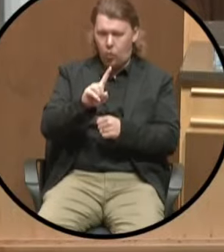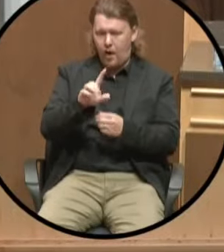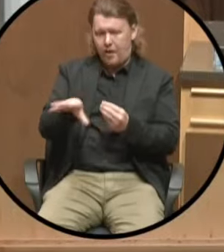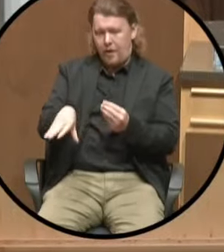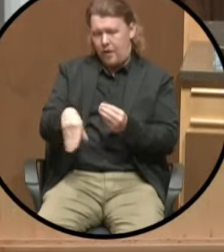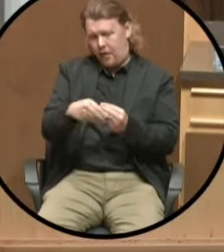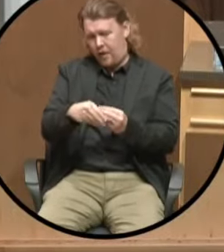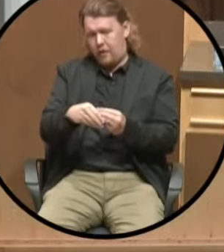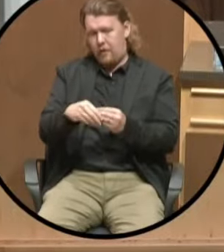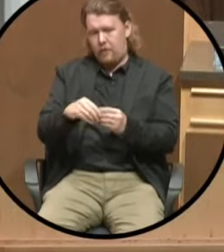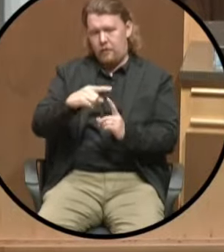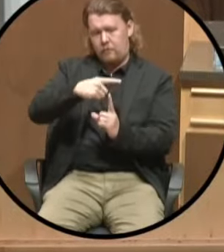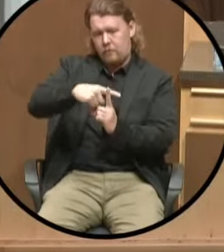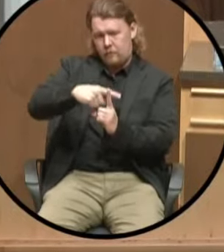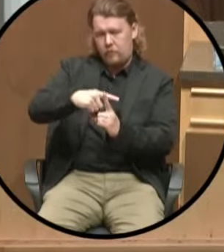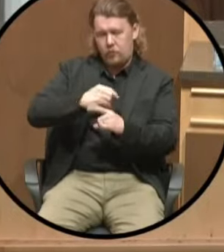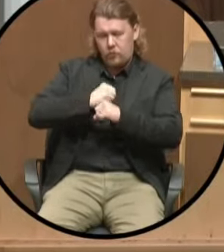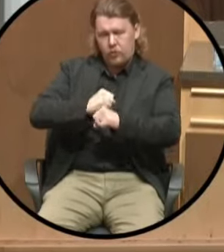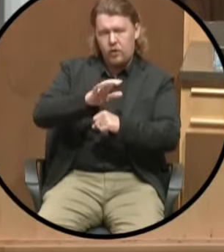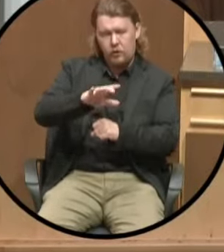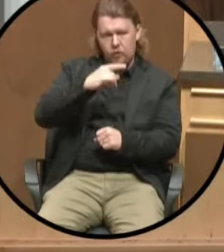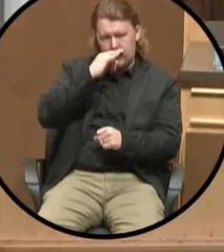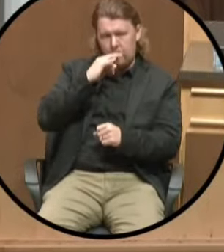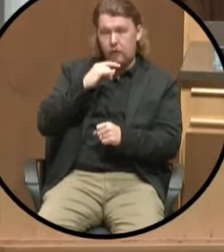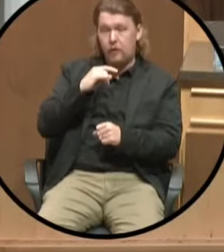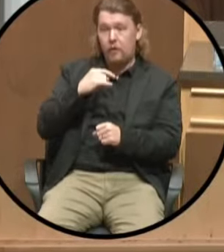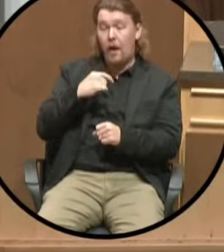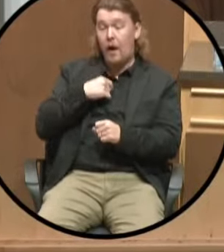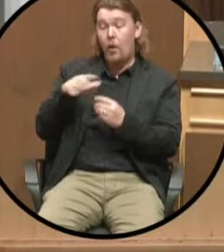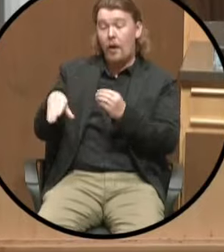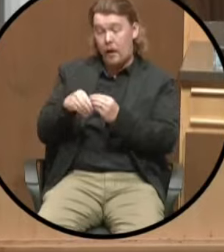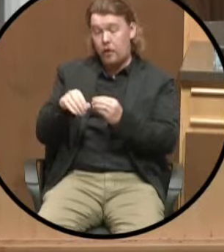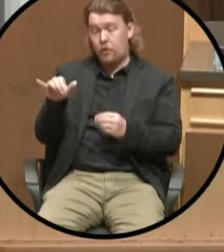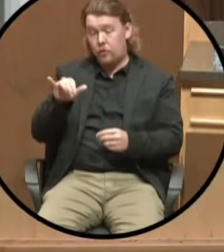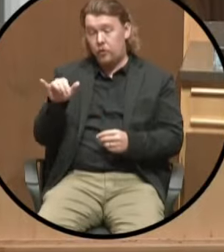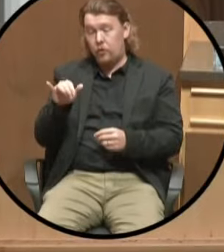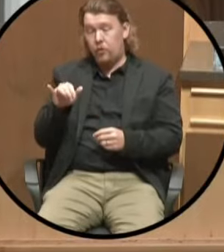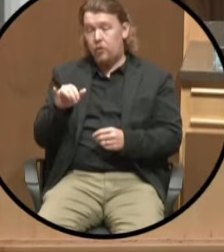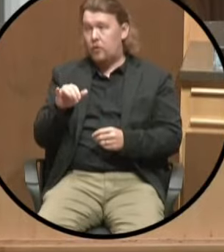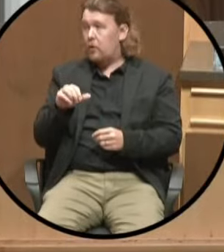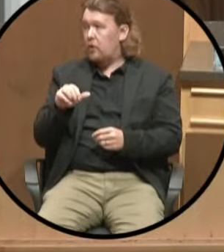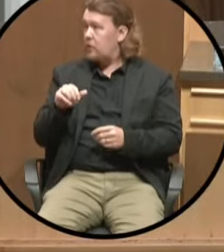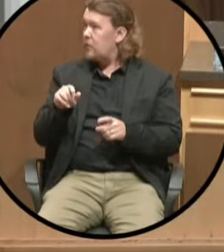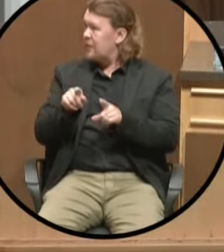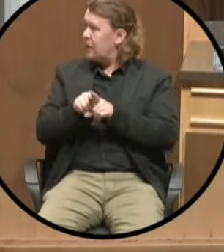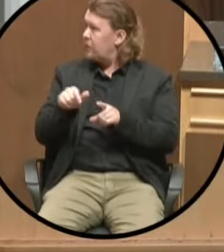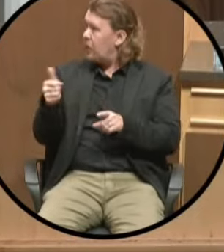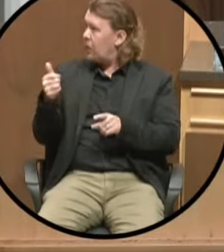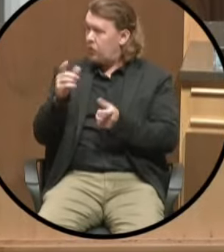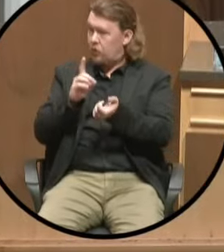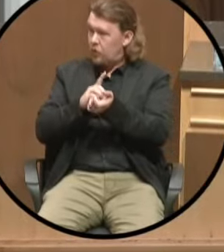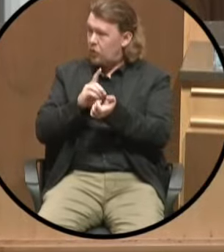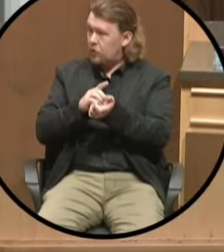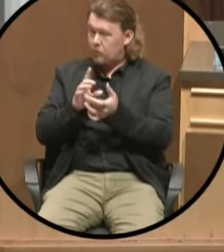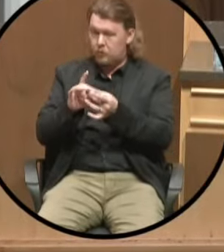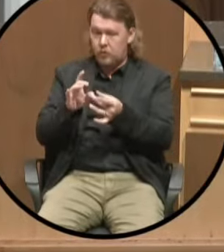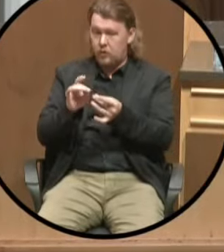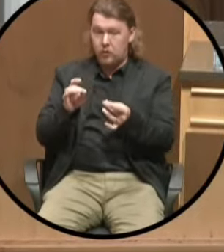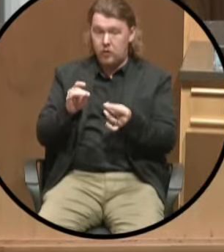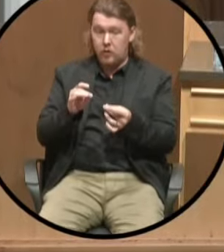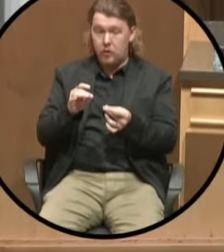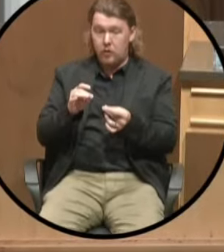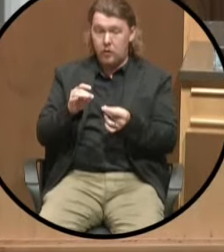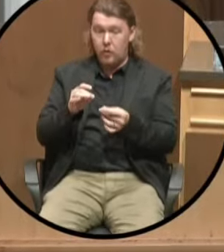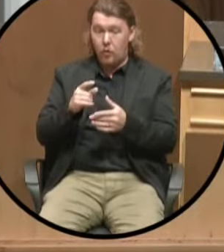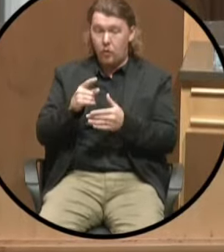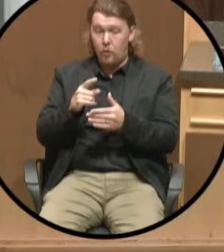your child. The other thing I would add, though, is that as other of my colleagues mentioned, we really don't know what the lasting repercussions